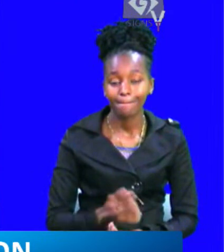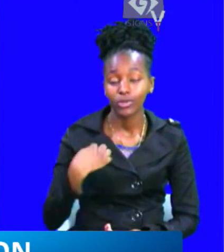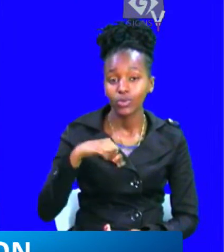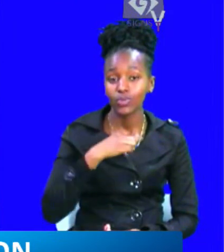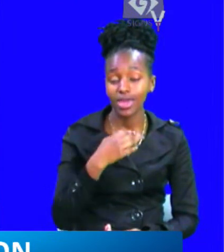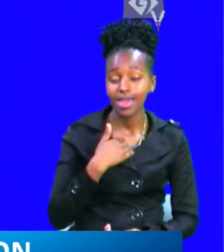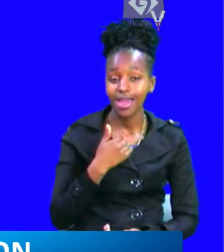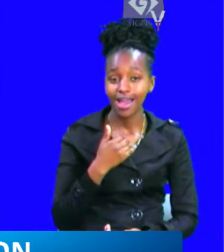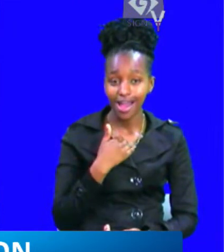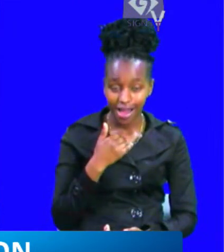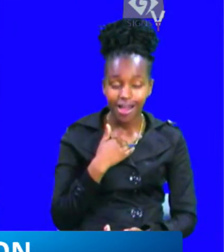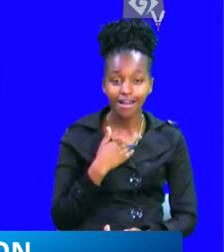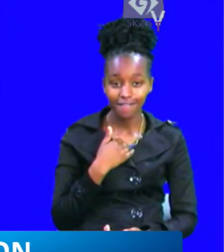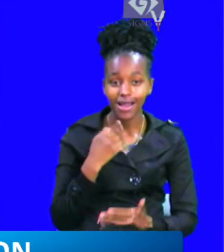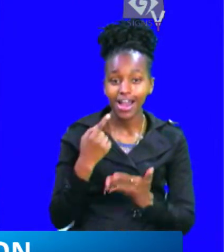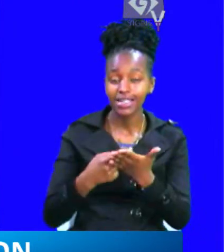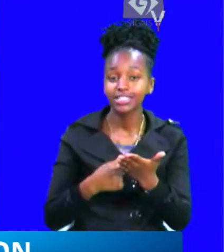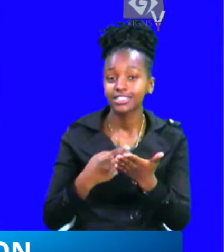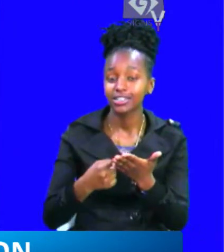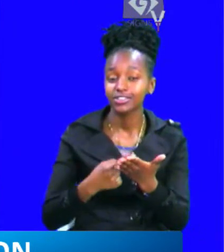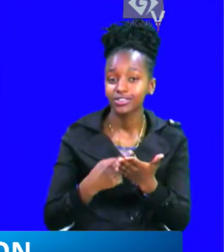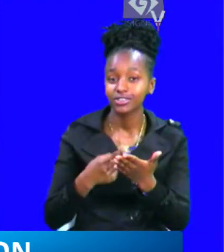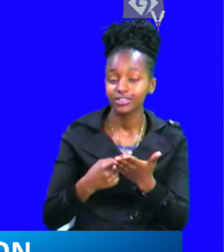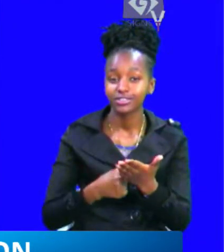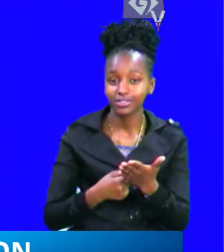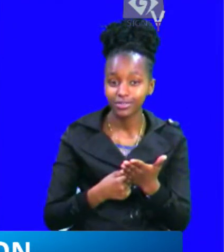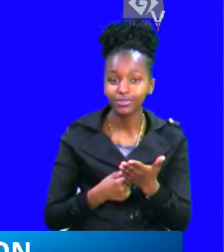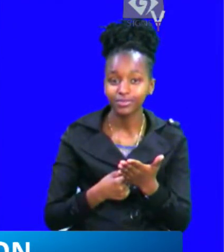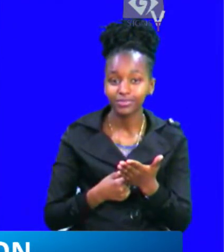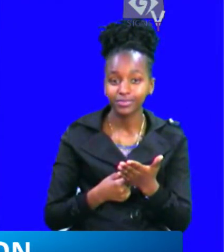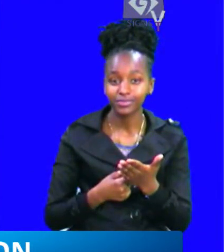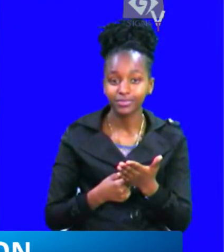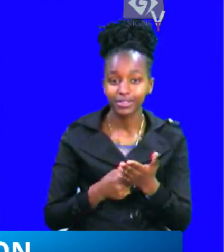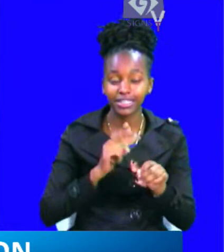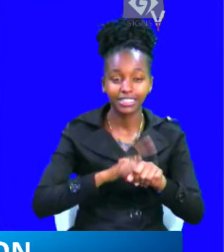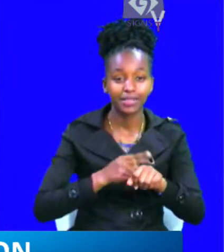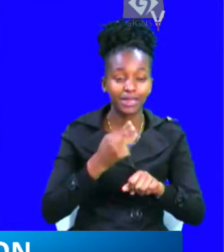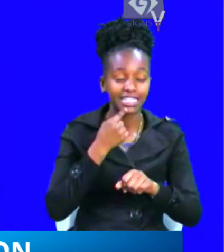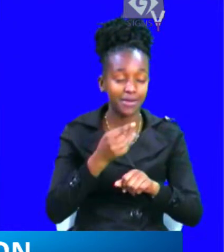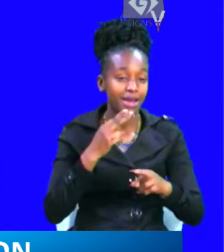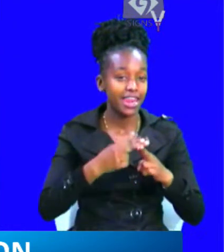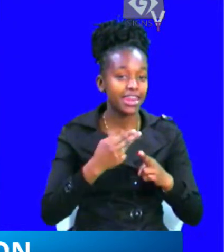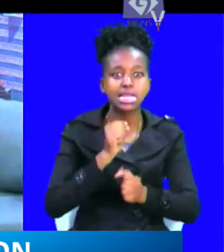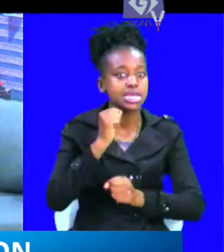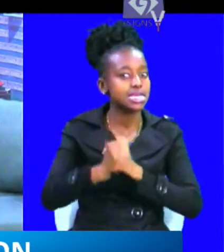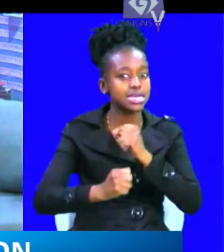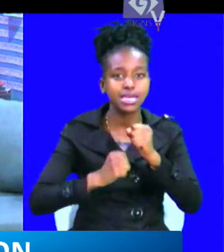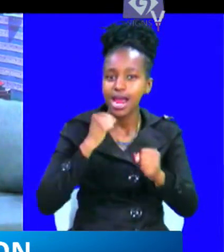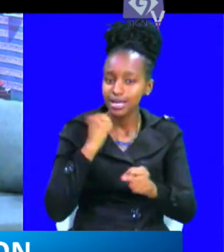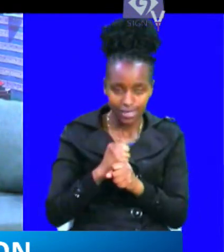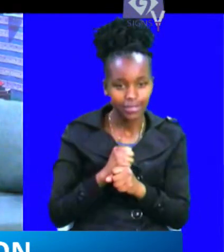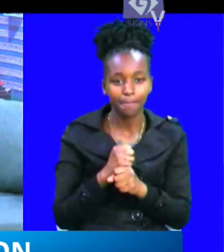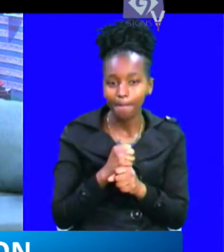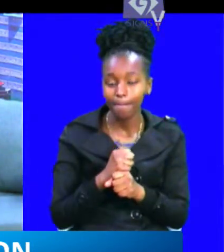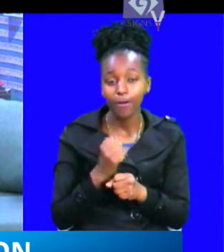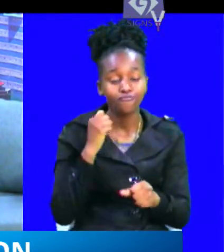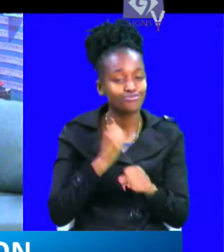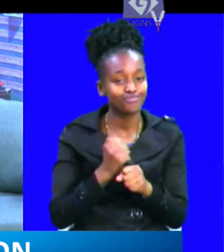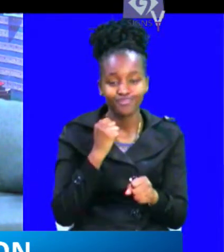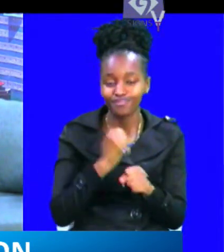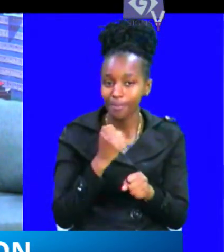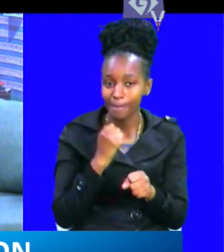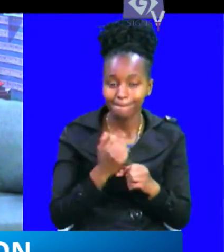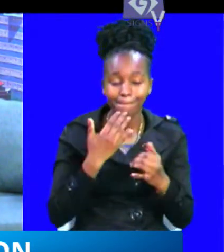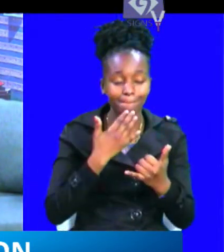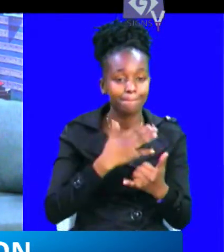are talking to, I only use the word "the" on my name, but after the first segment in the field, what are some